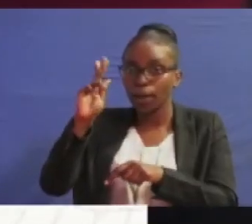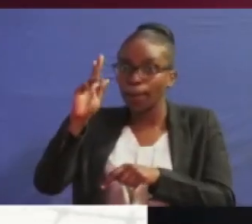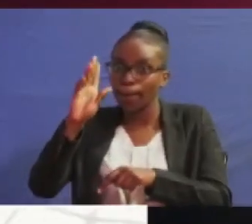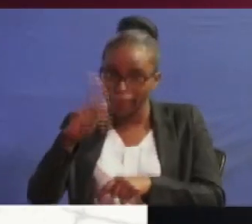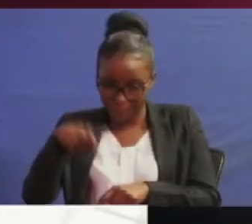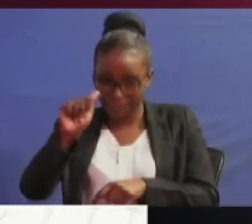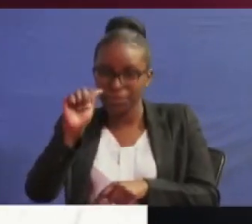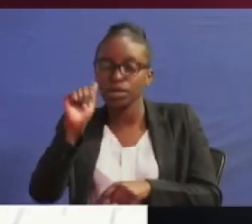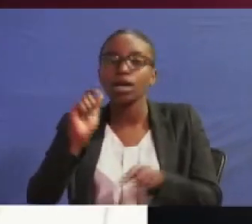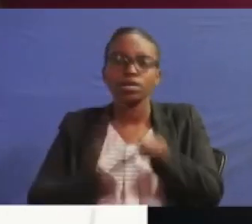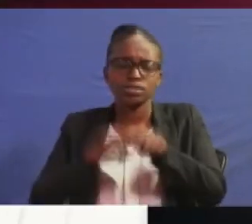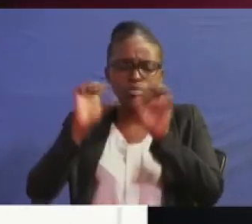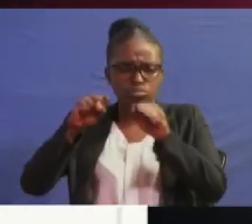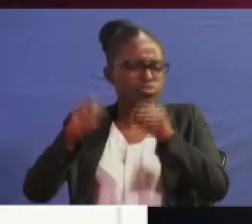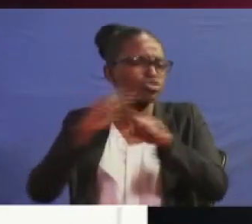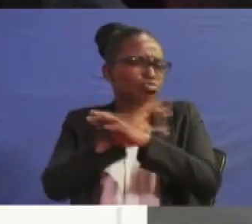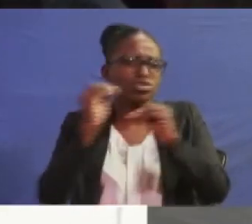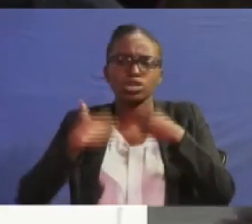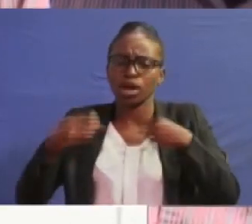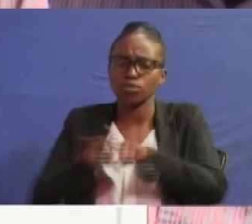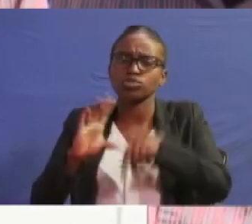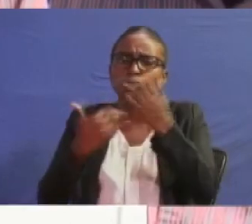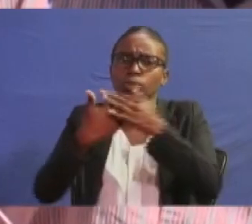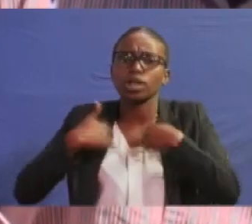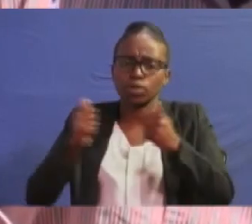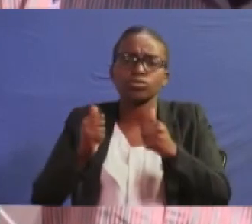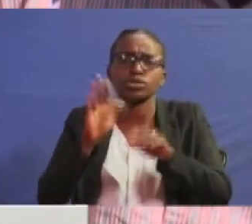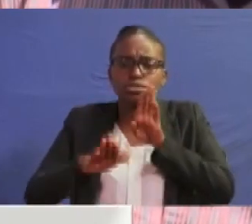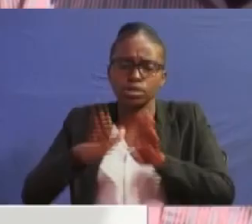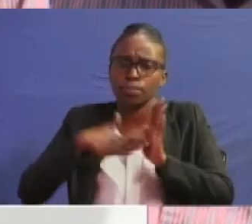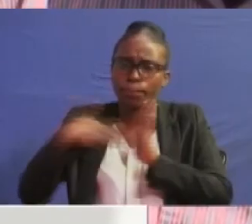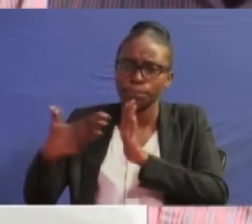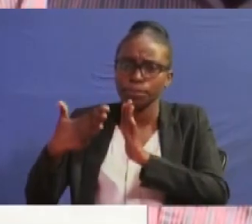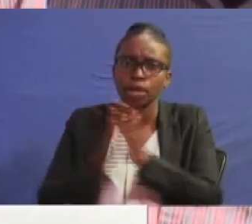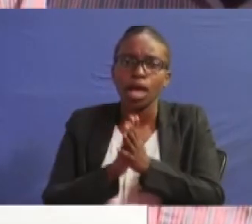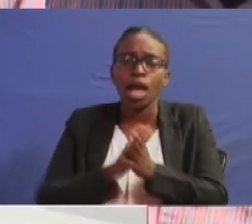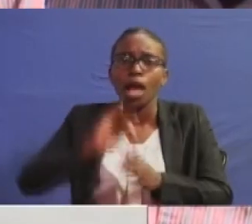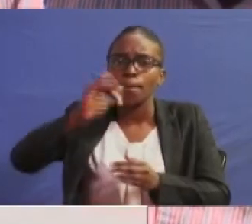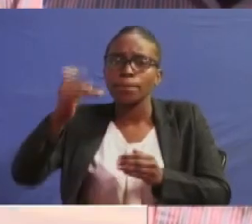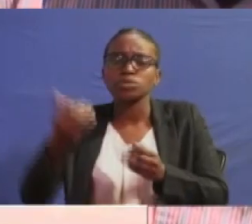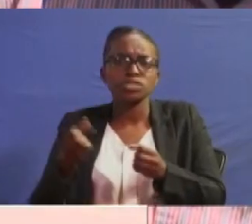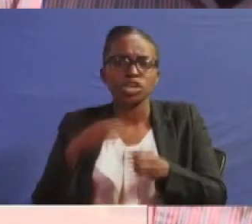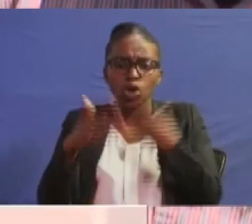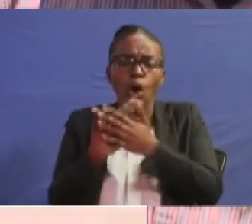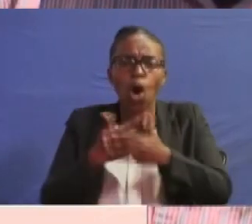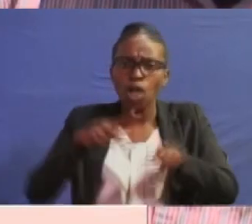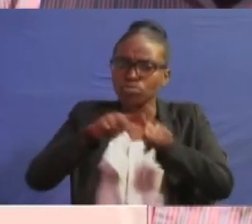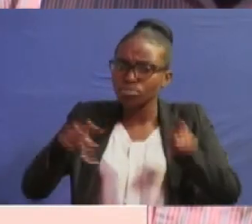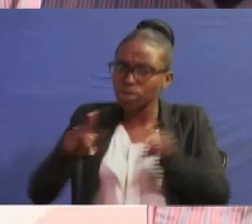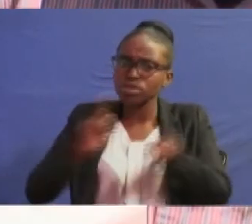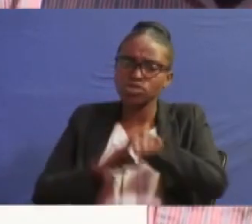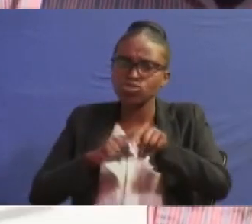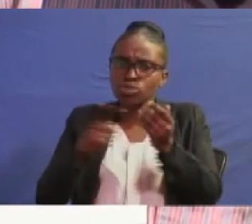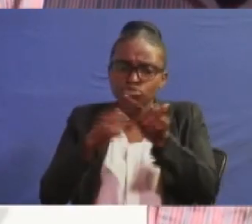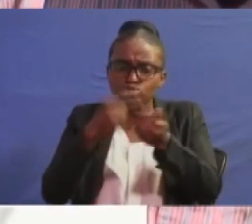lamented that they were unable to participate and were instead turned away. Kenya hii milima iko kila mahali. Hatukumchagua awe rais wa